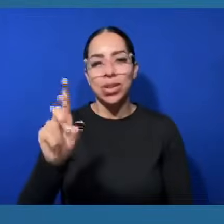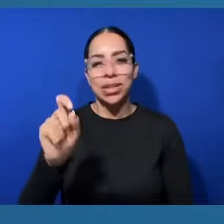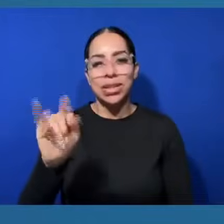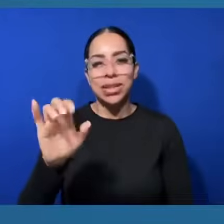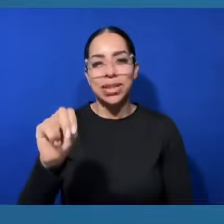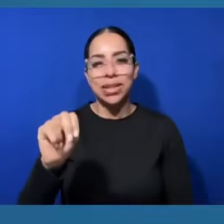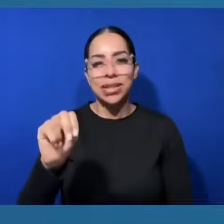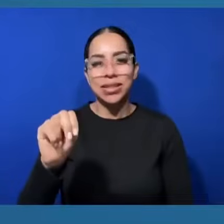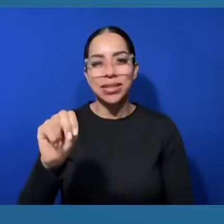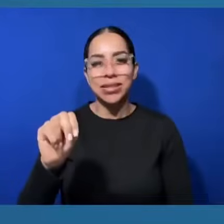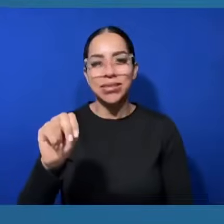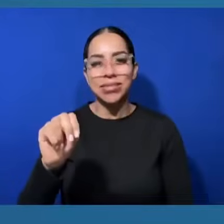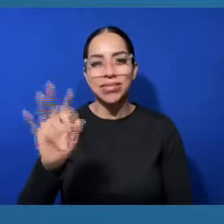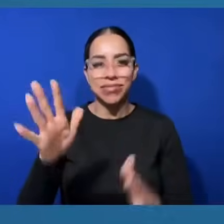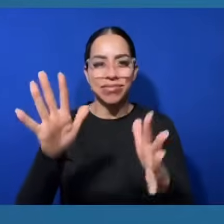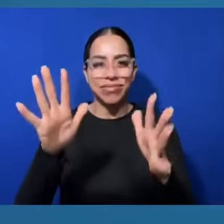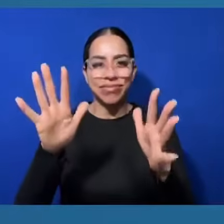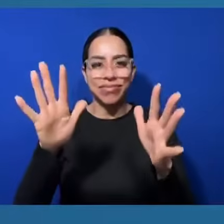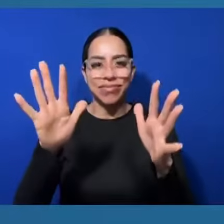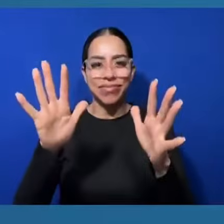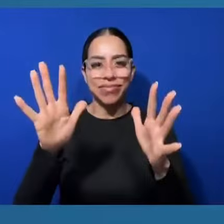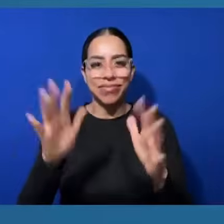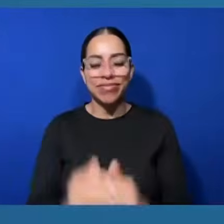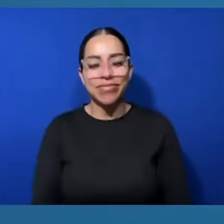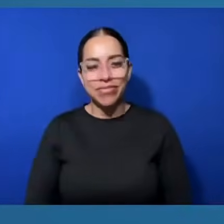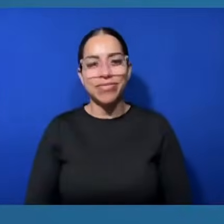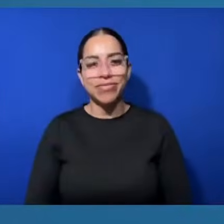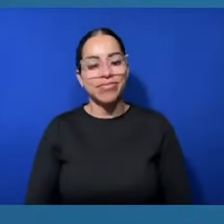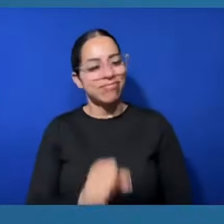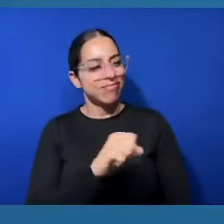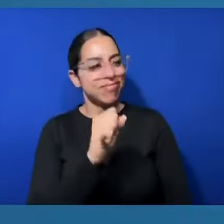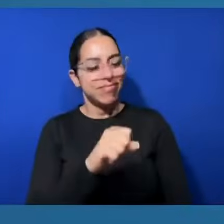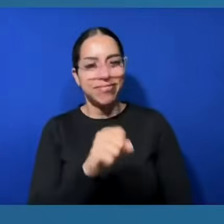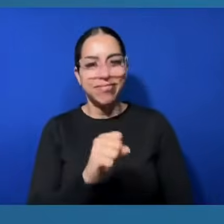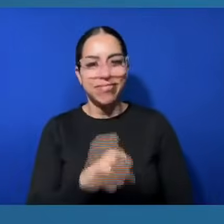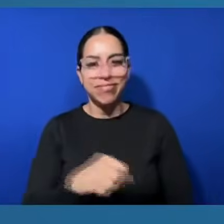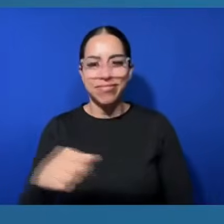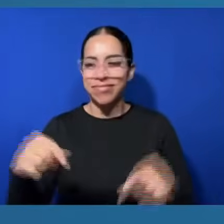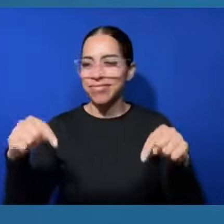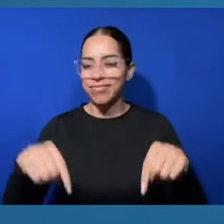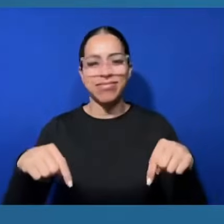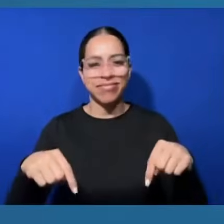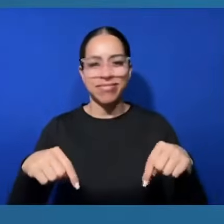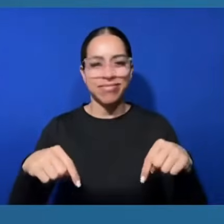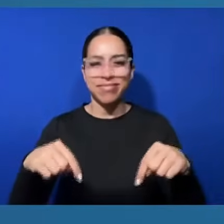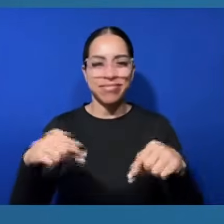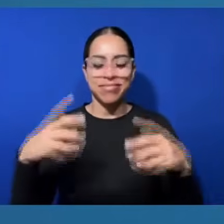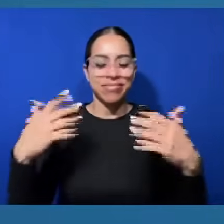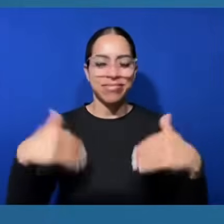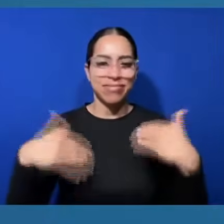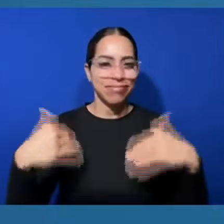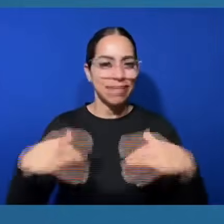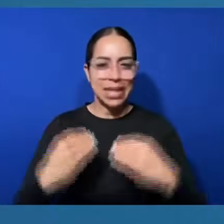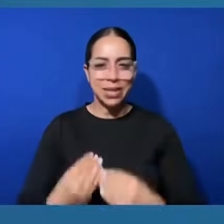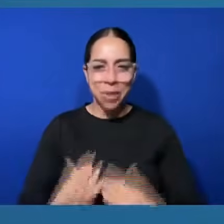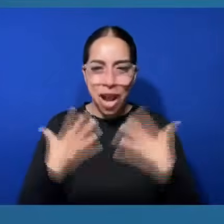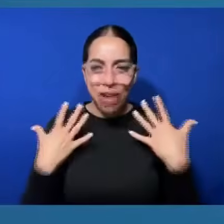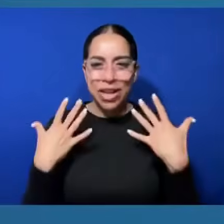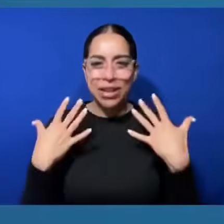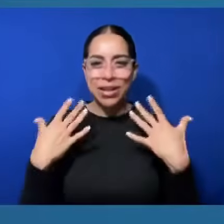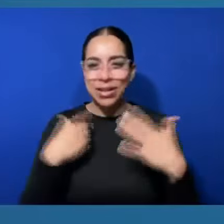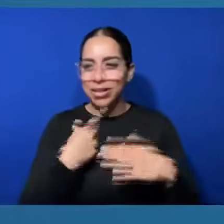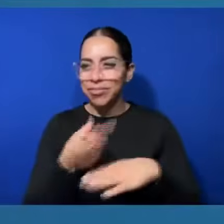There's nothing more inspiring than coming out on this day and looking down Fifth Avenue and recognizing that we've